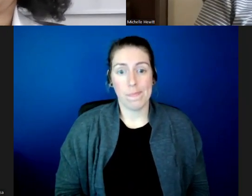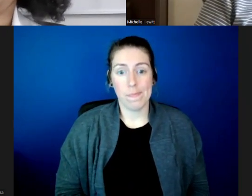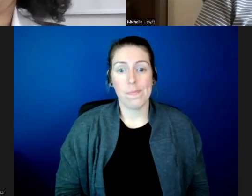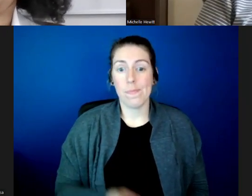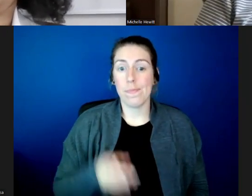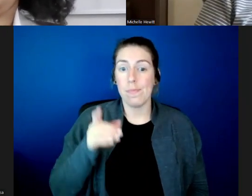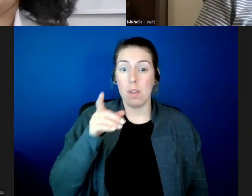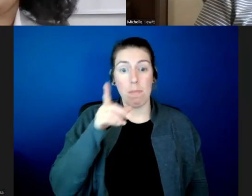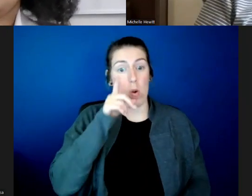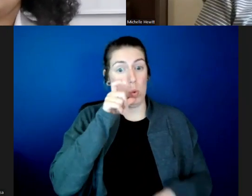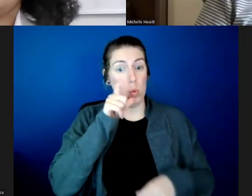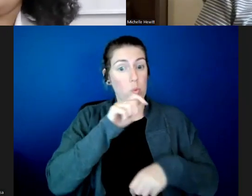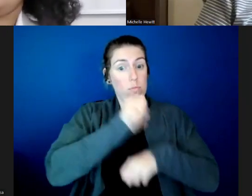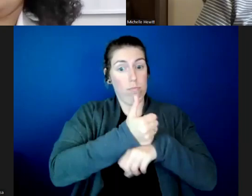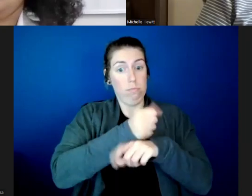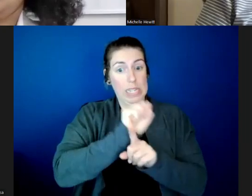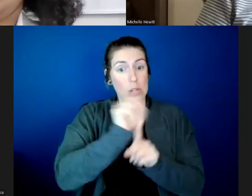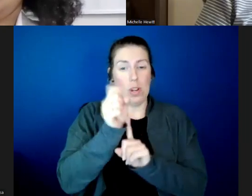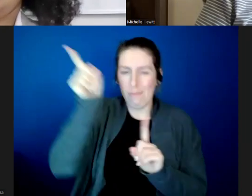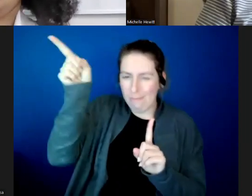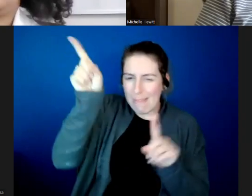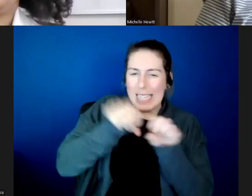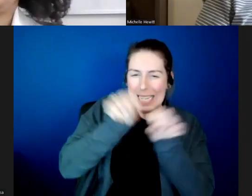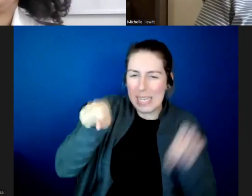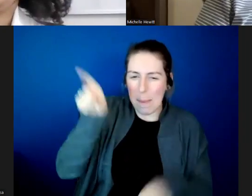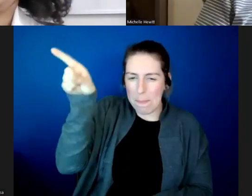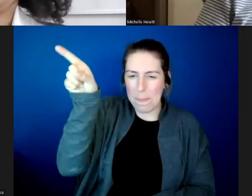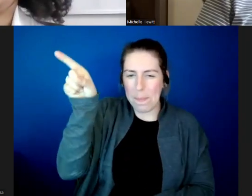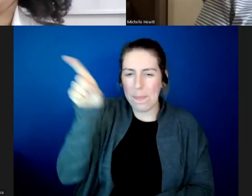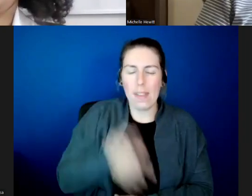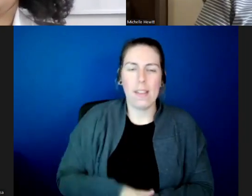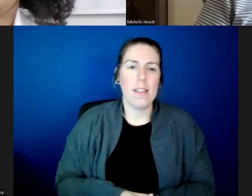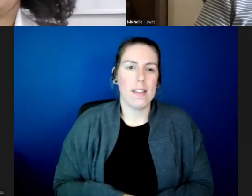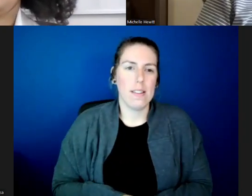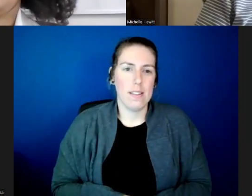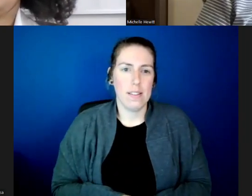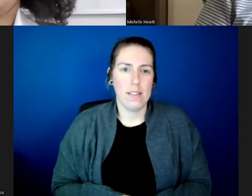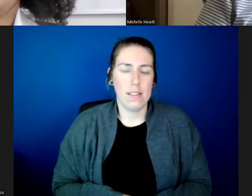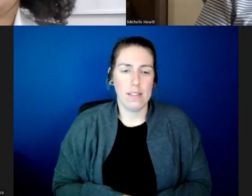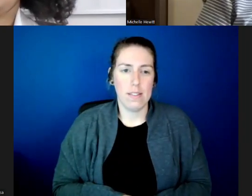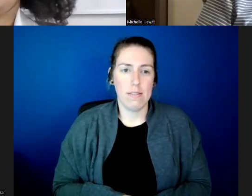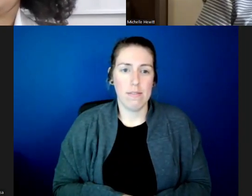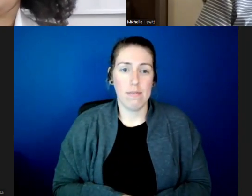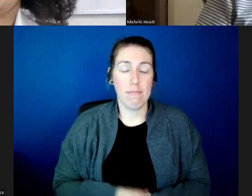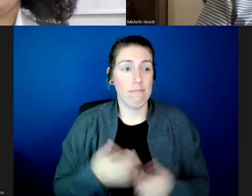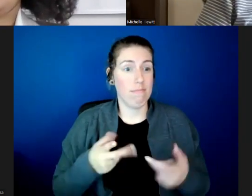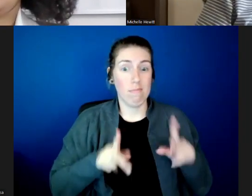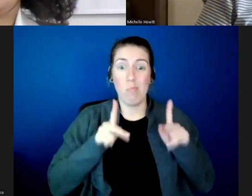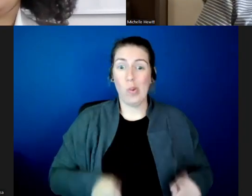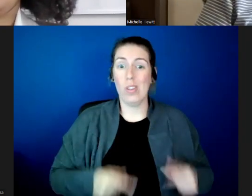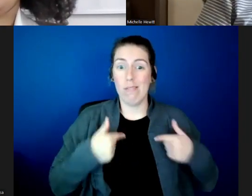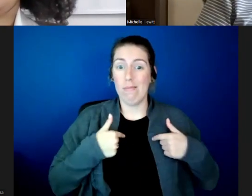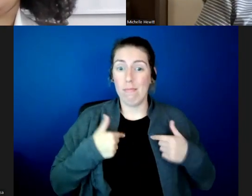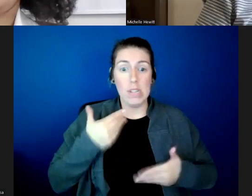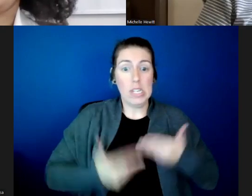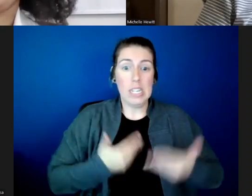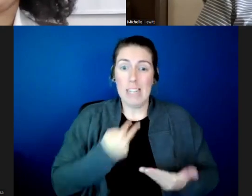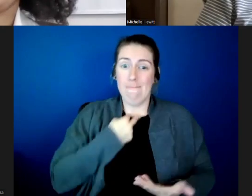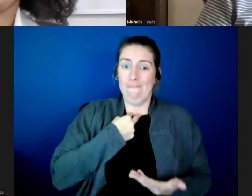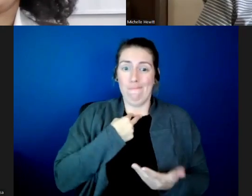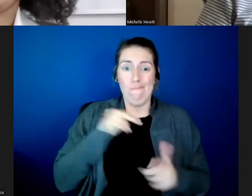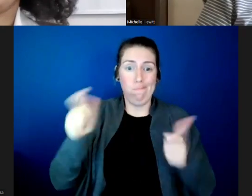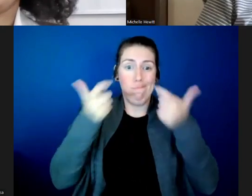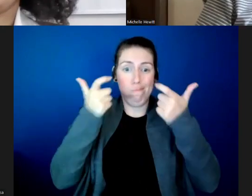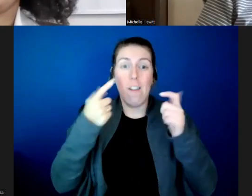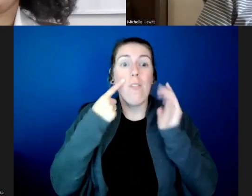those situations. They didn't do it because they wanted to, you know, like rob a bank of